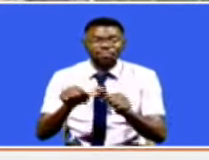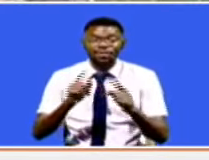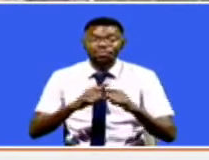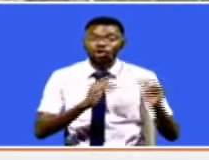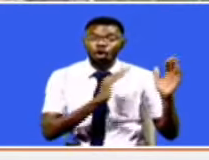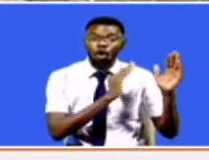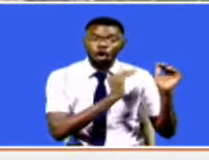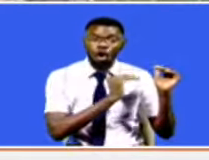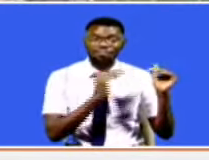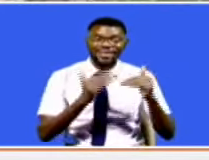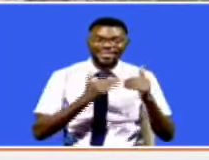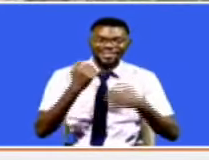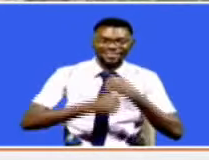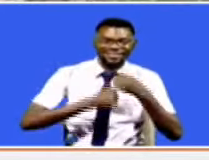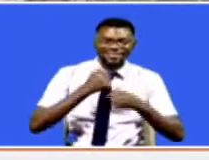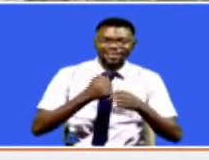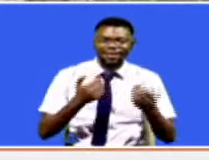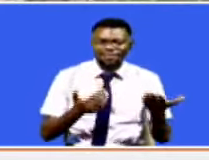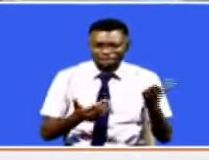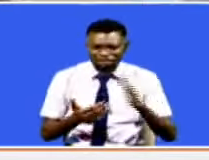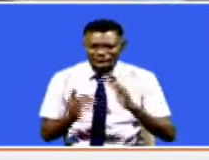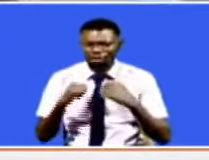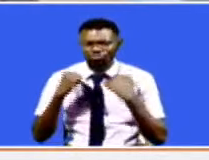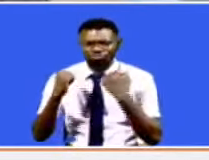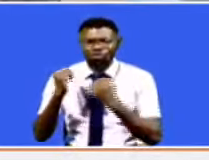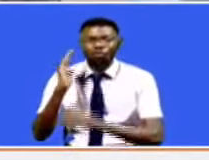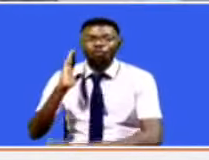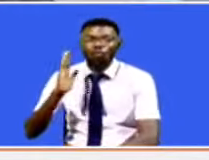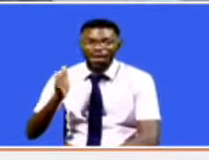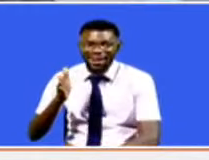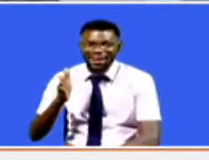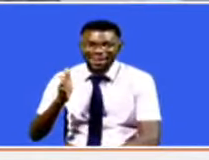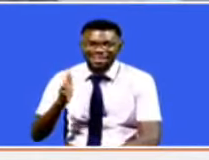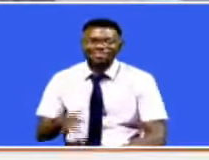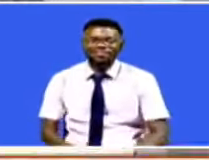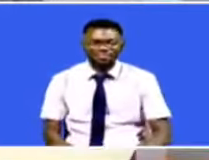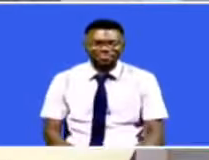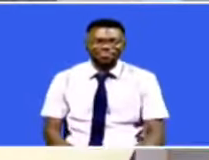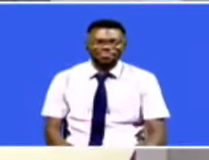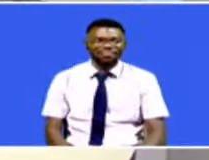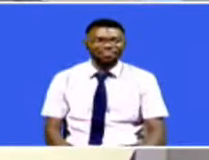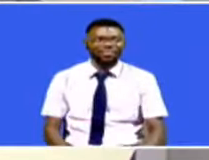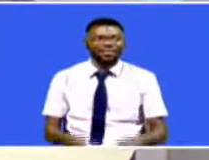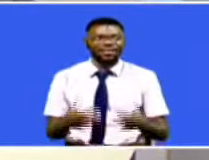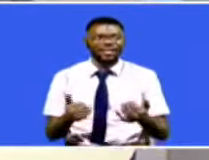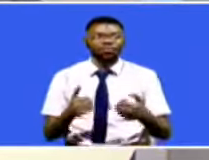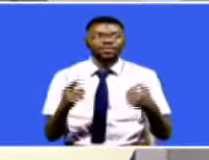back next year stronger. Now, from the Interbank Games to 65 Golf.